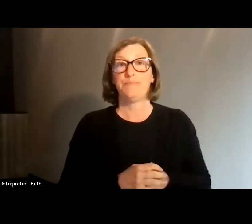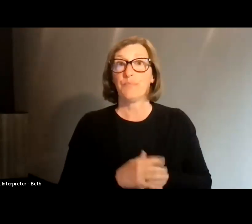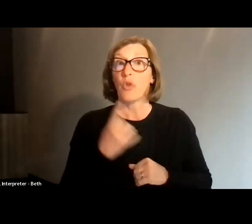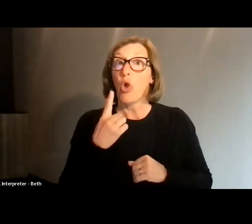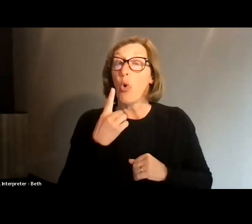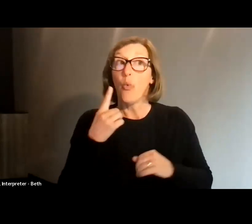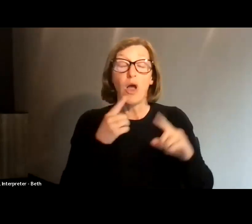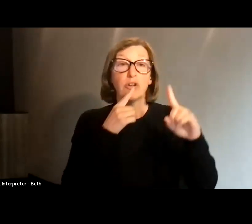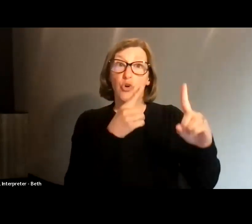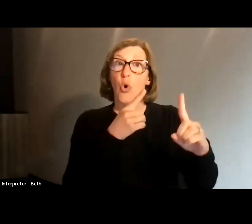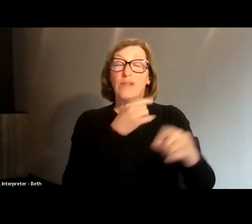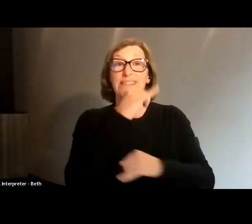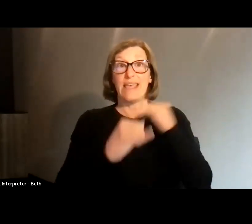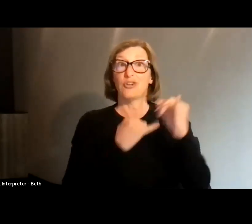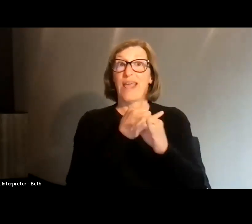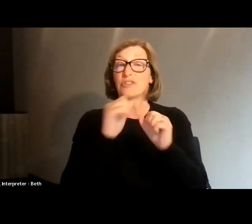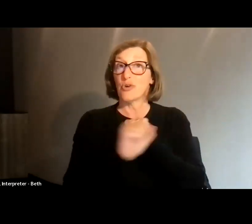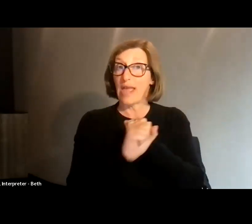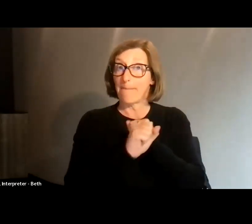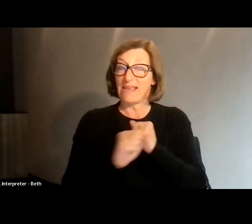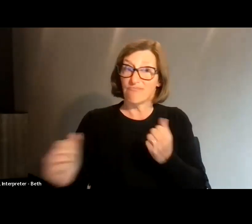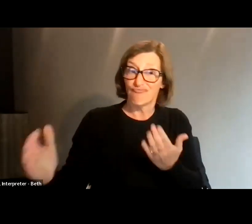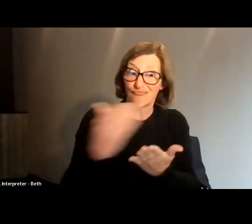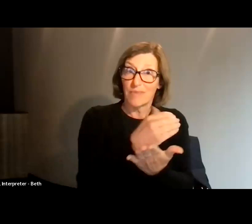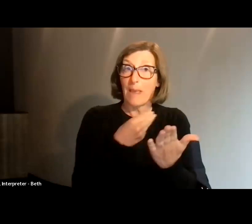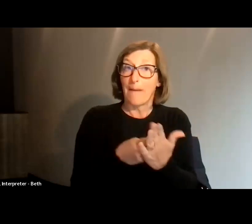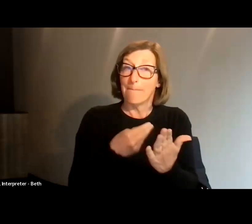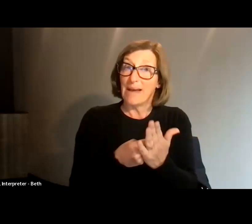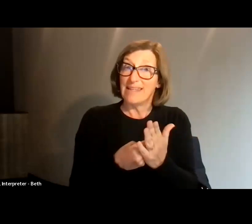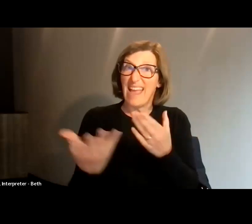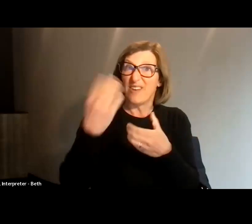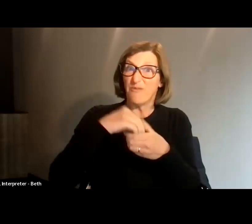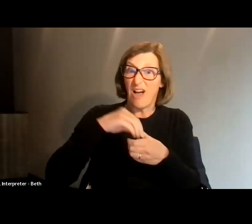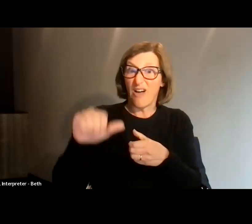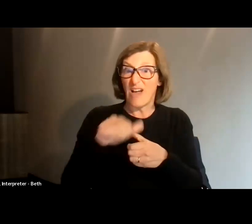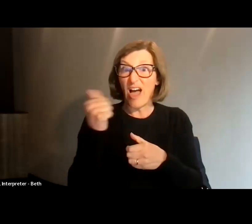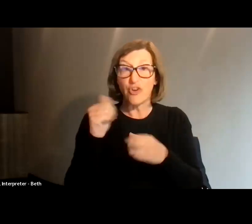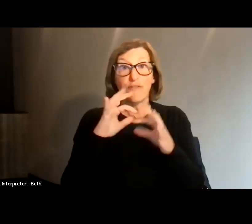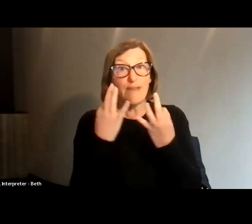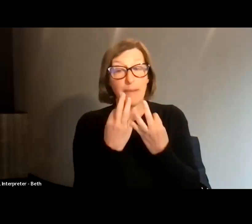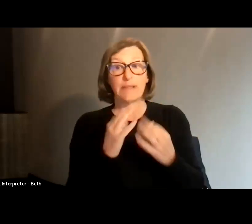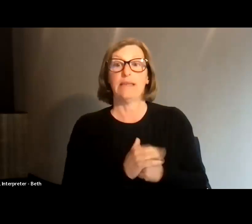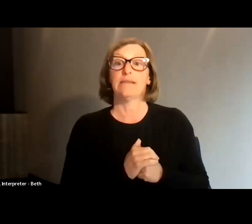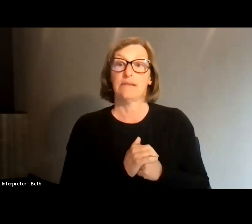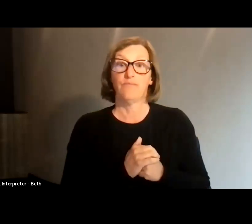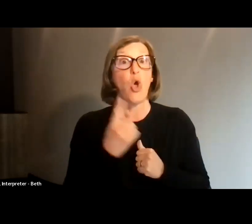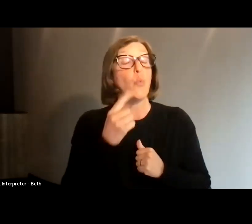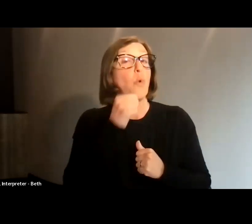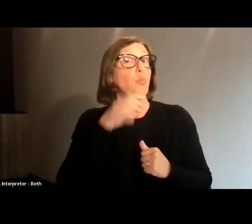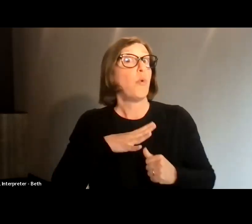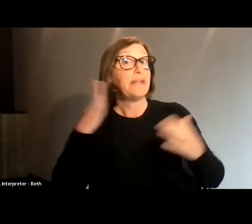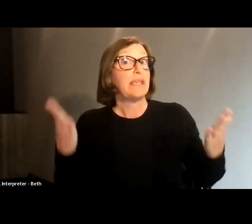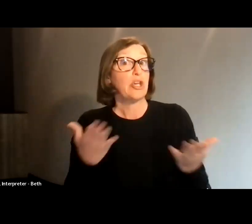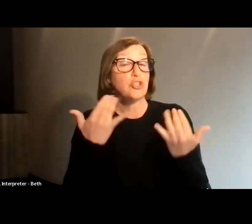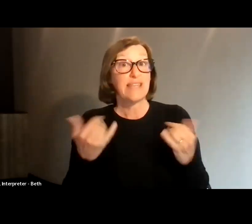the international campaign to not just raise funds, but to gauge other families. Laura Fiera is on the call today with us